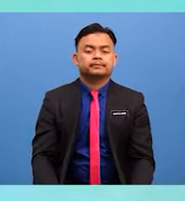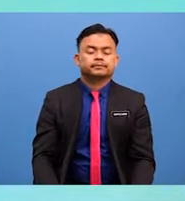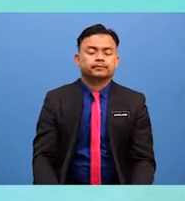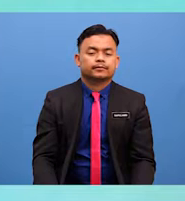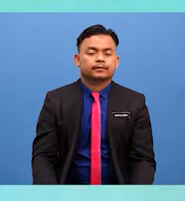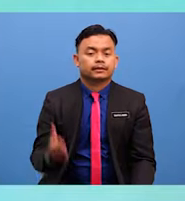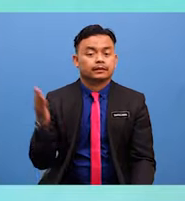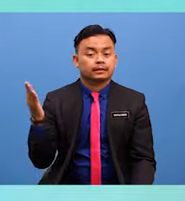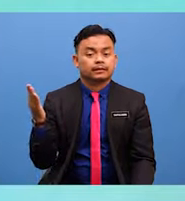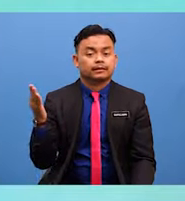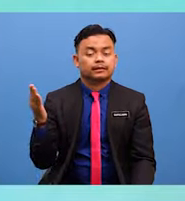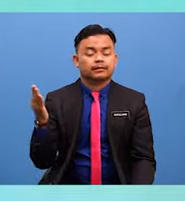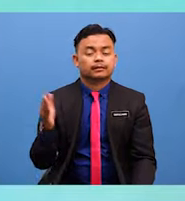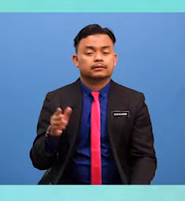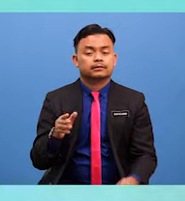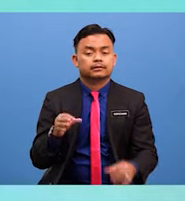your email to Greg.